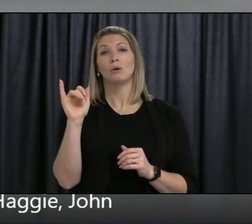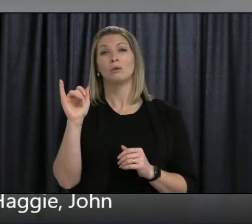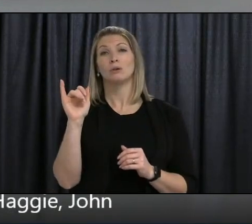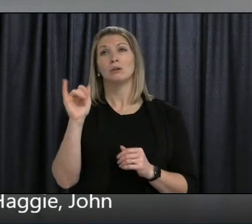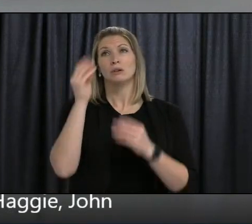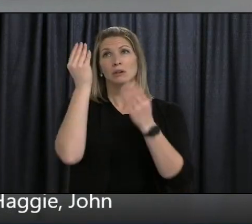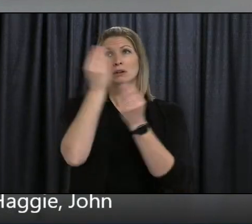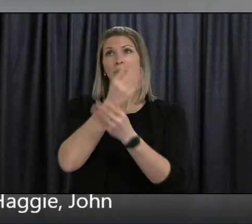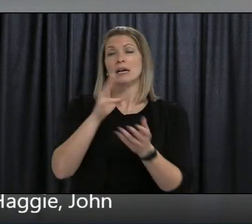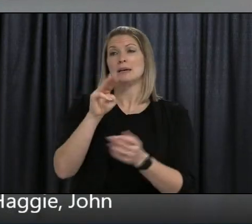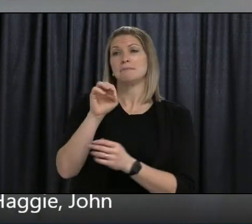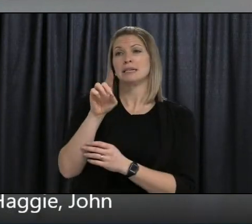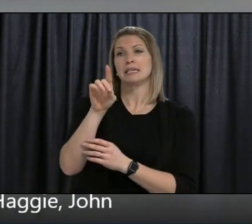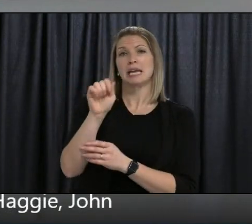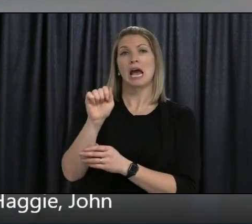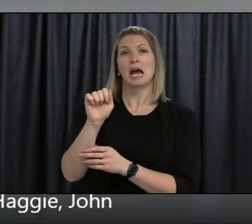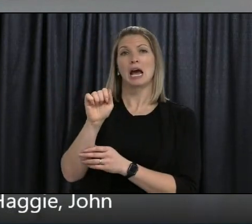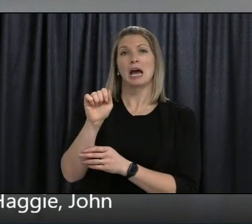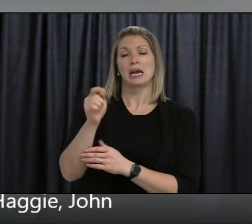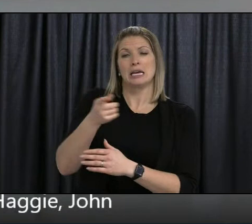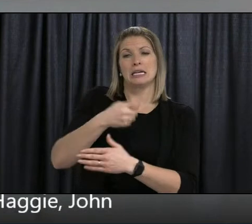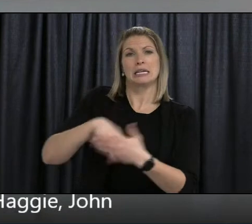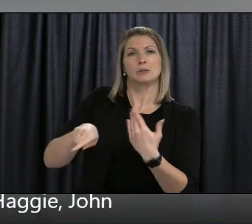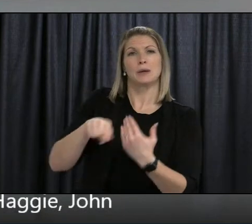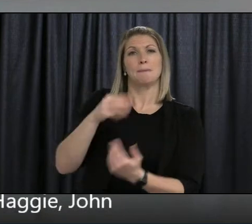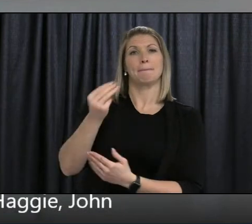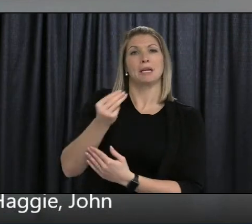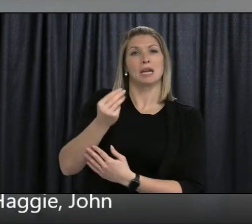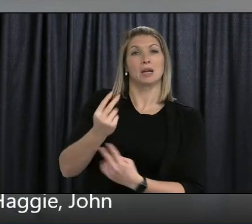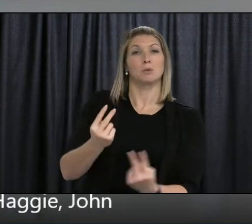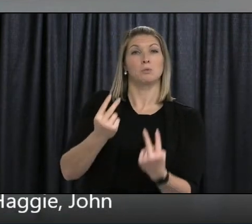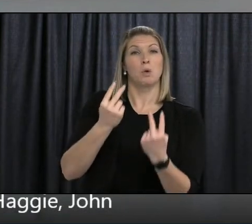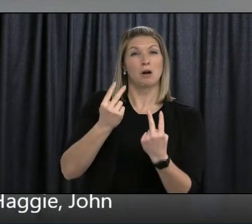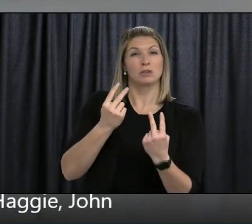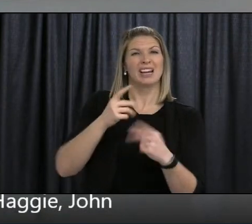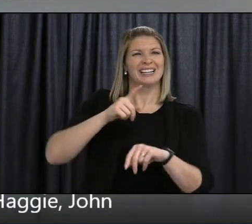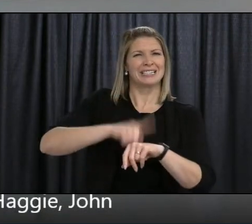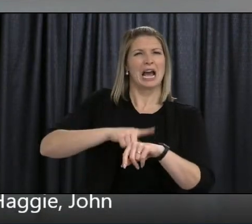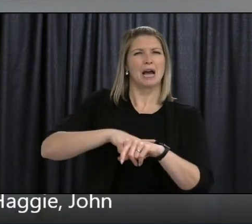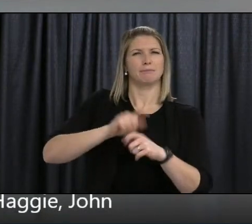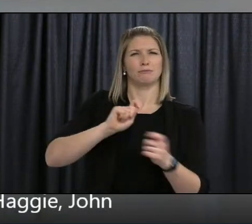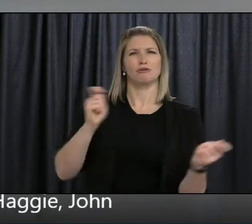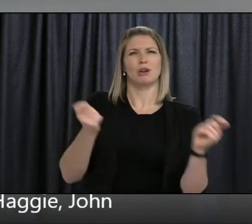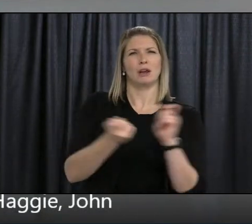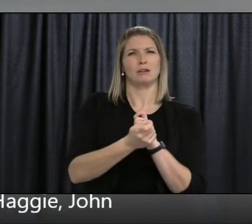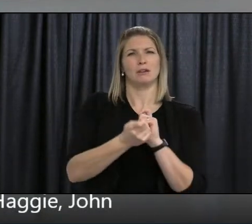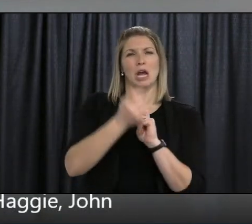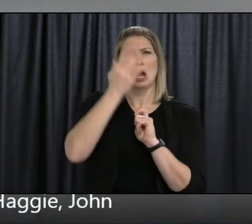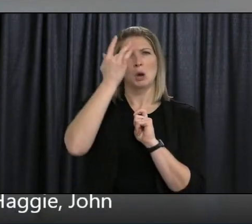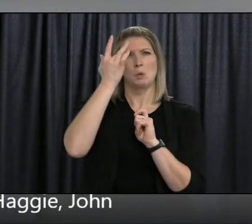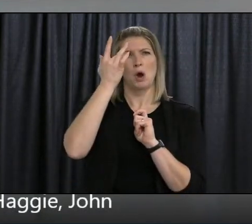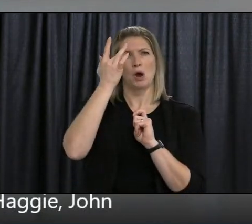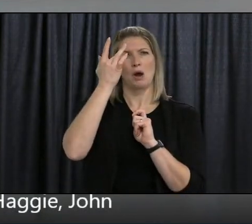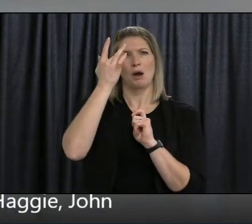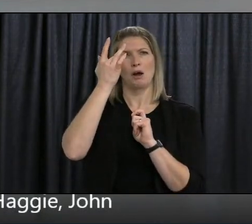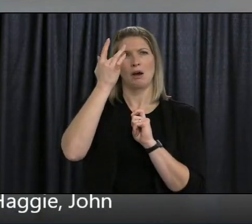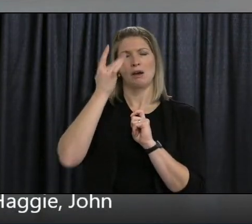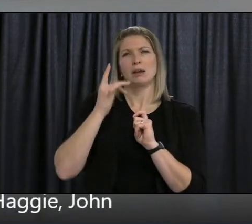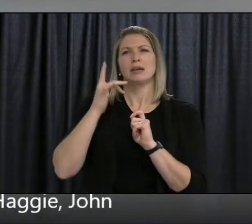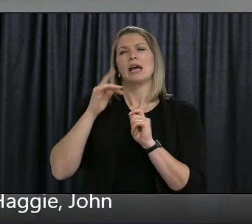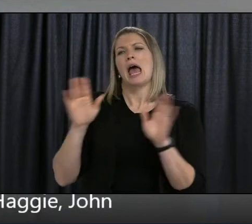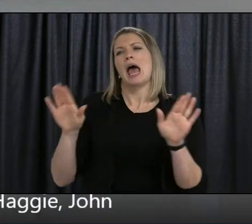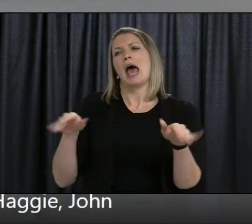media that the timing around Monday's event may have to be changed, given the fact that the Speaker is reconvening the